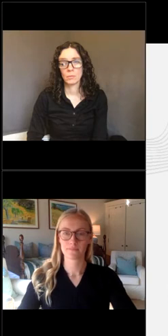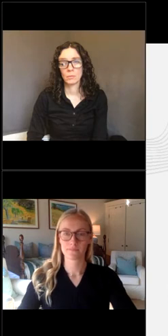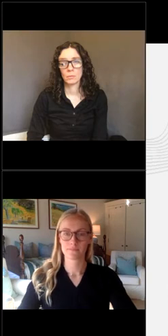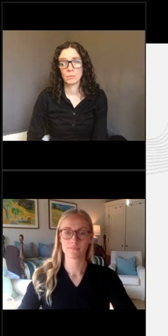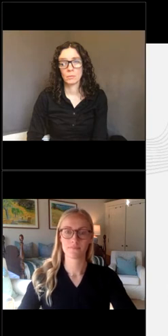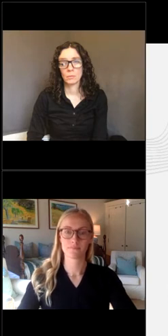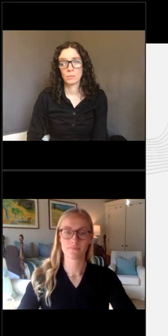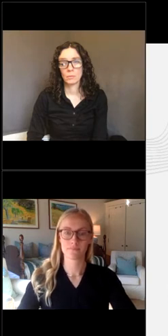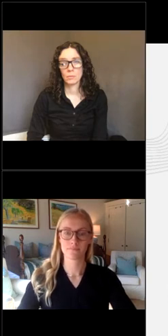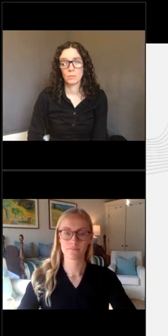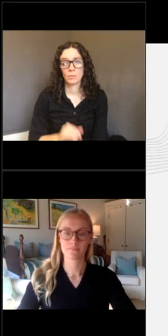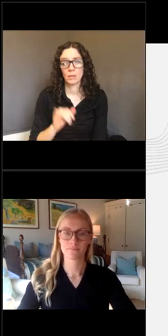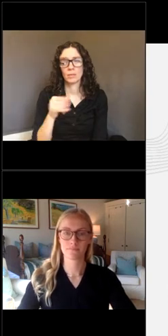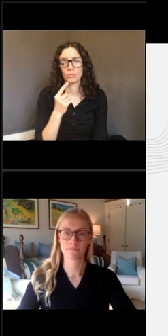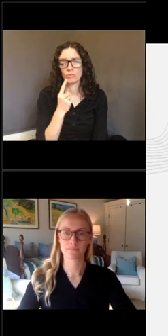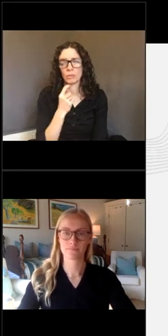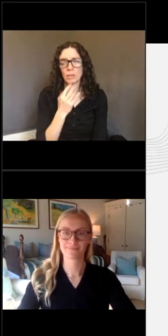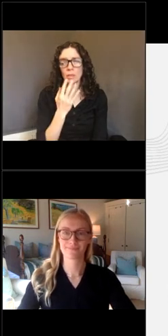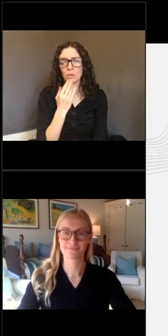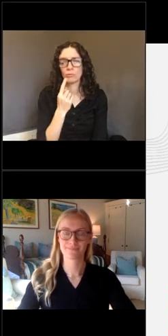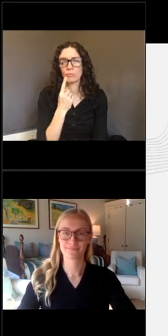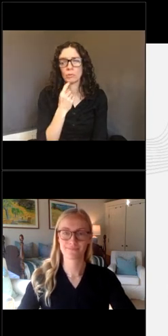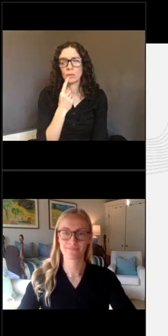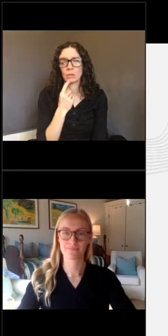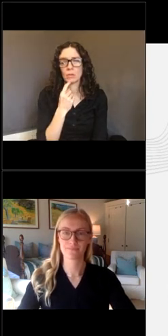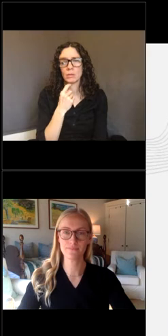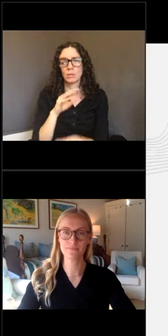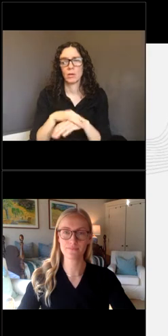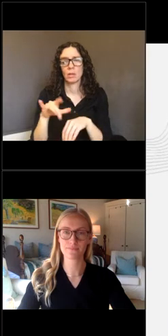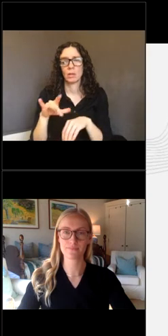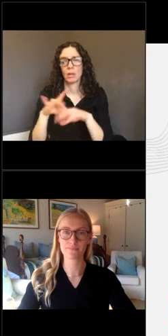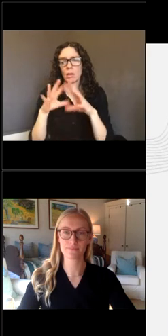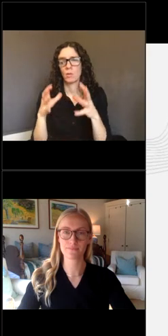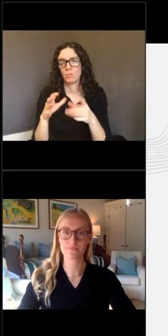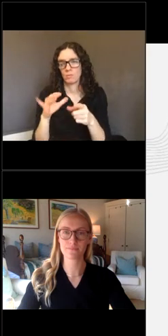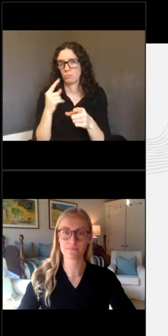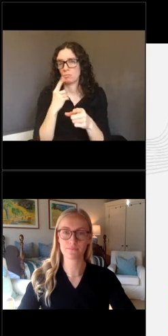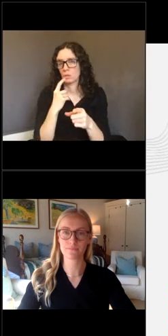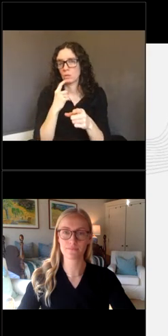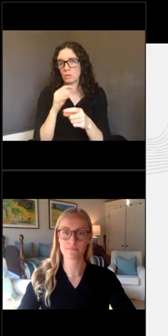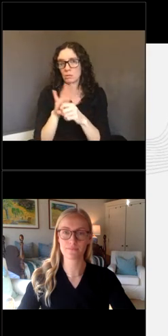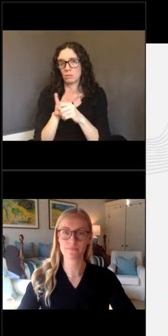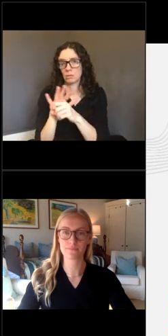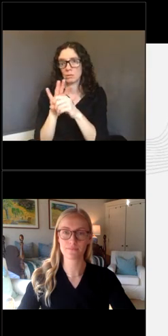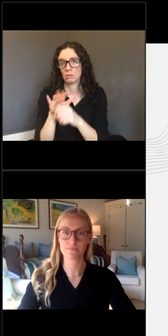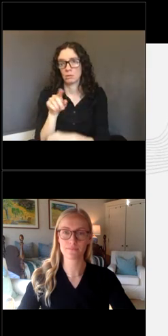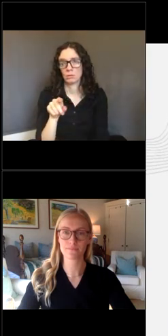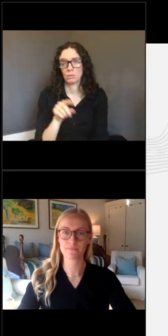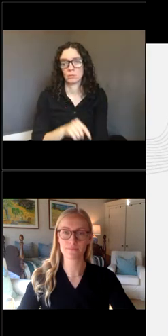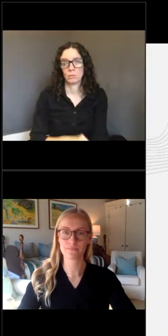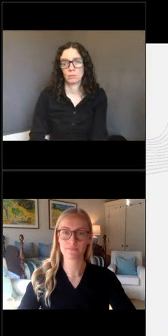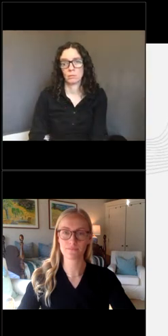image shows us the marine traffic in the sea. So we understand a little bit